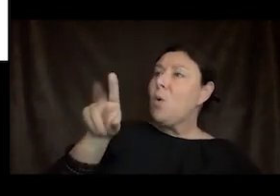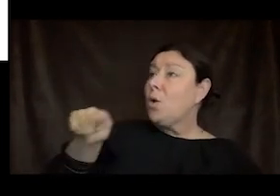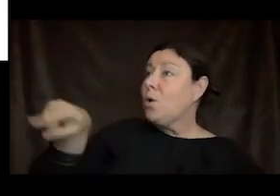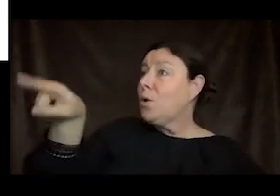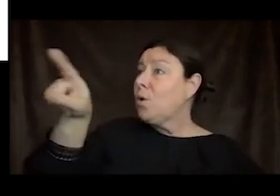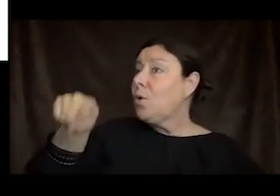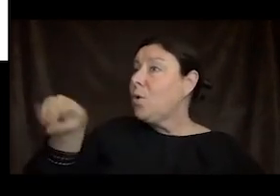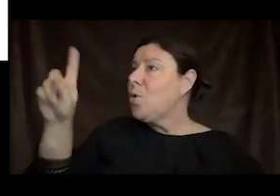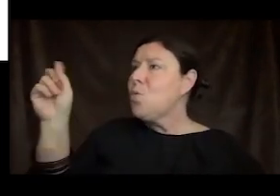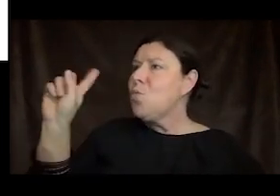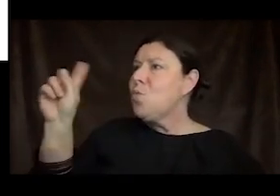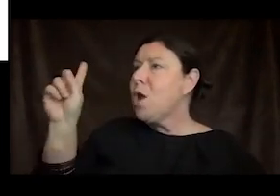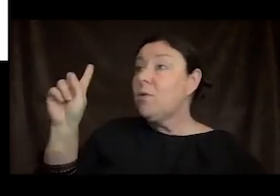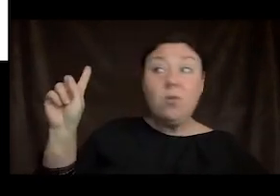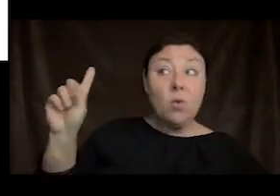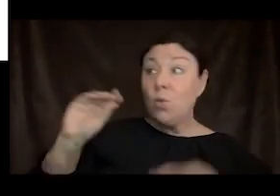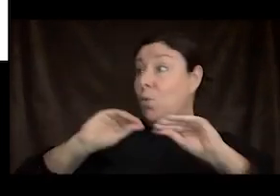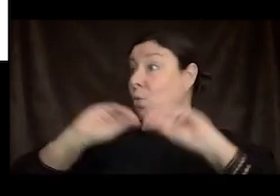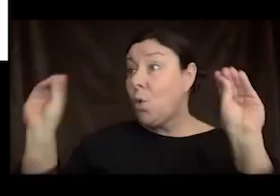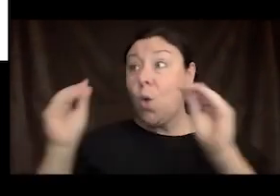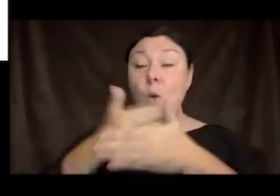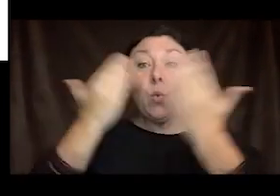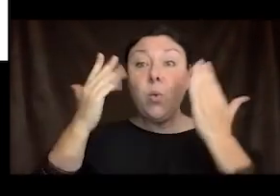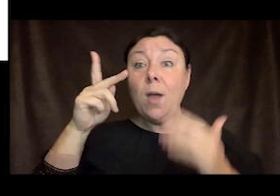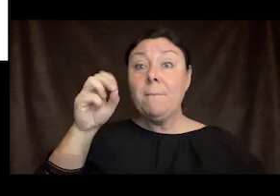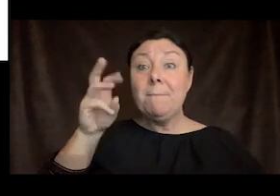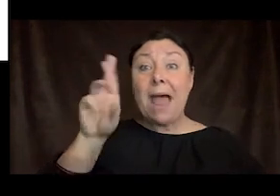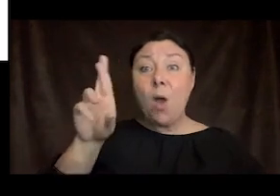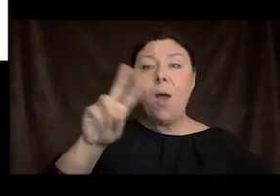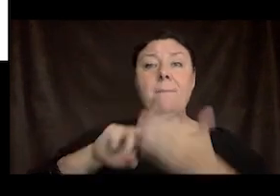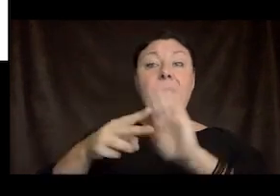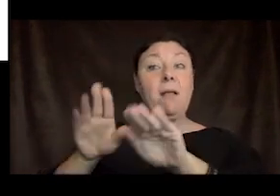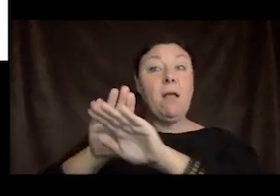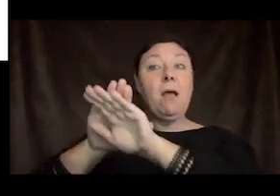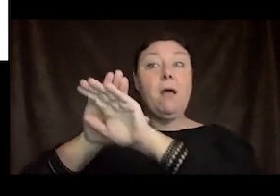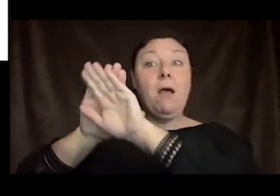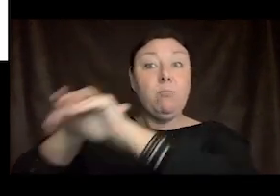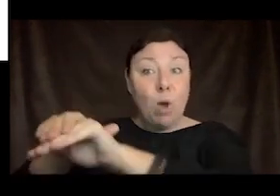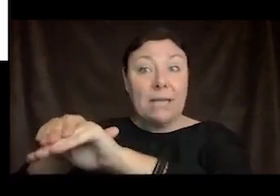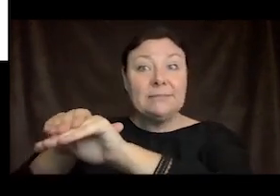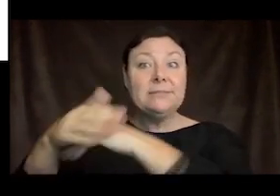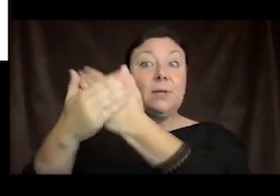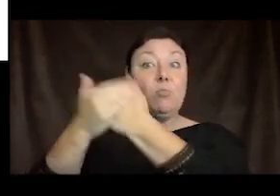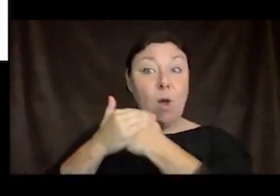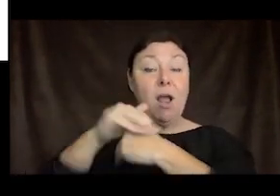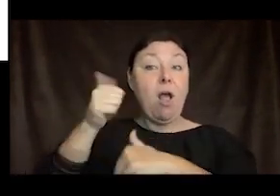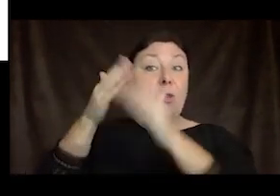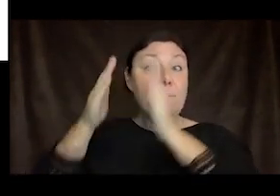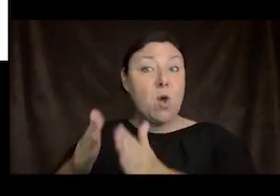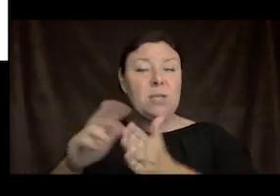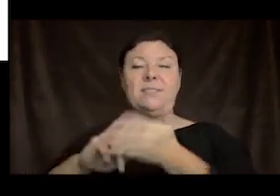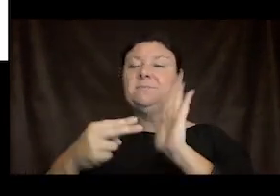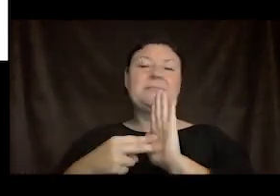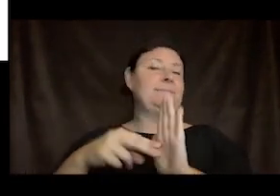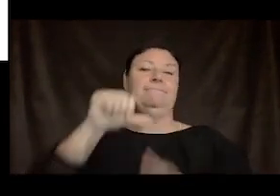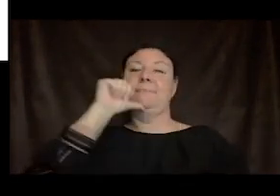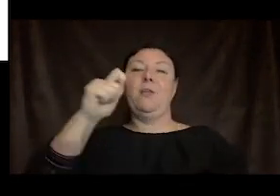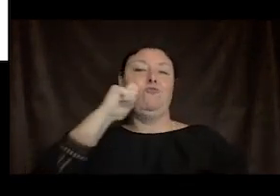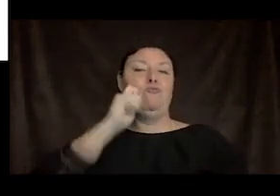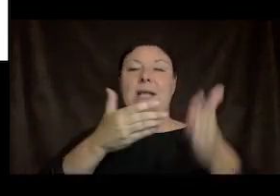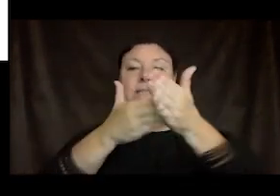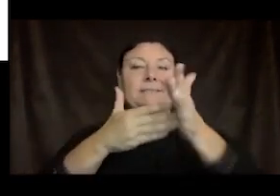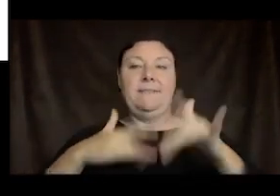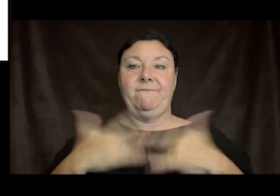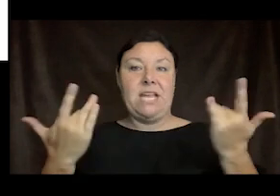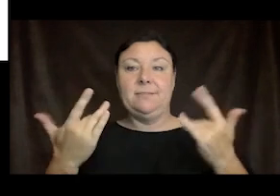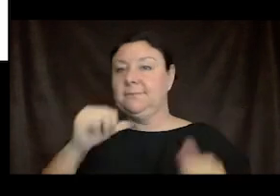enact and withhold or to privilege another person, then that person is not able to be racist, or whatever is happening